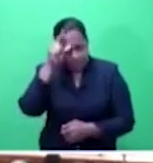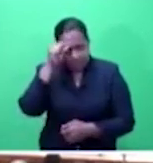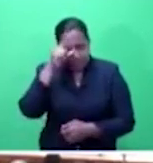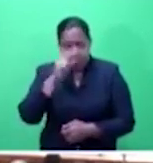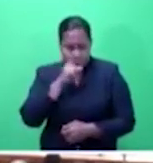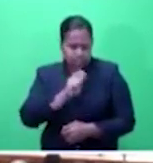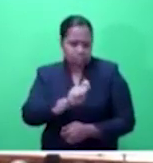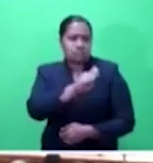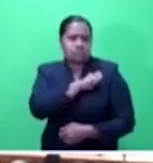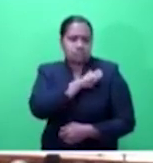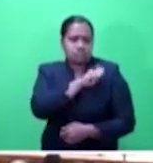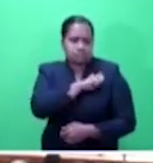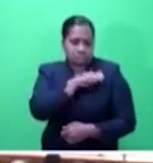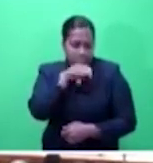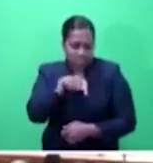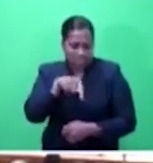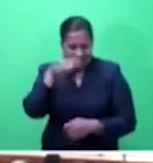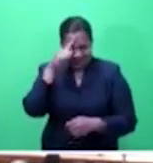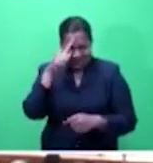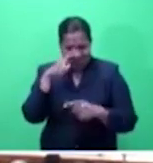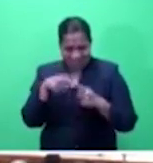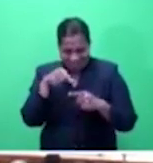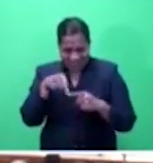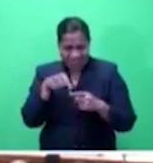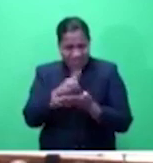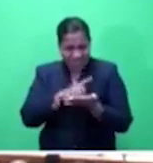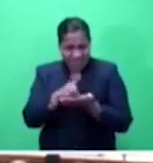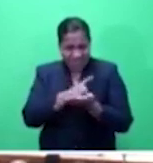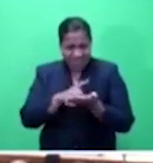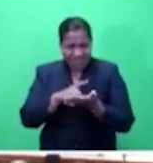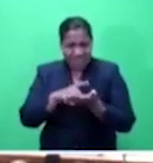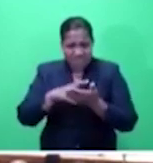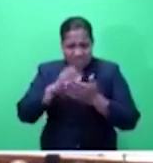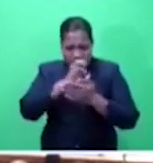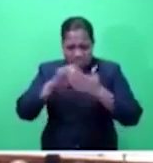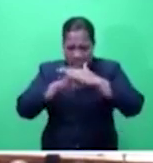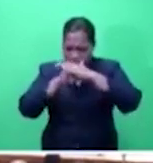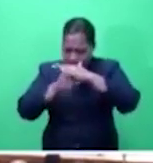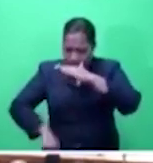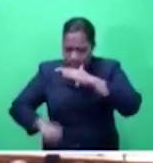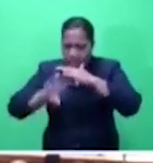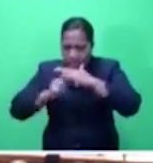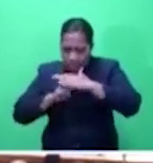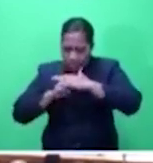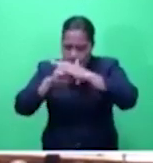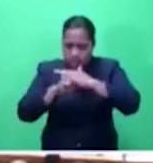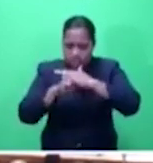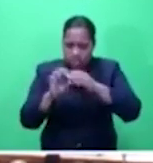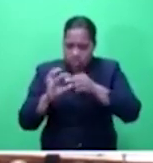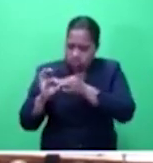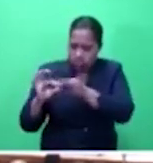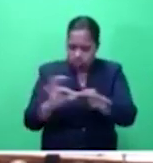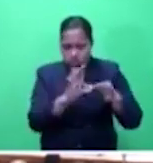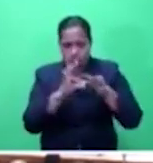this pandemic will not rob us of our strength of character or our ability to help each other. It will not change who